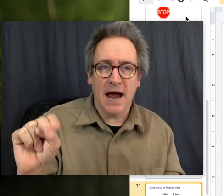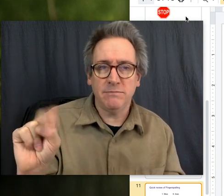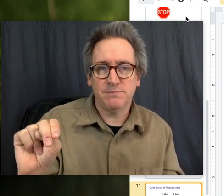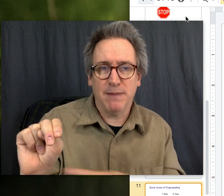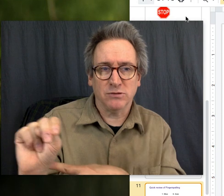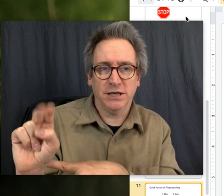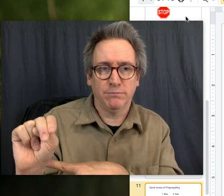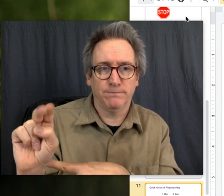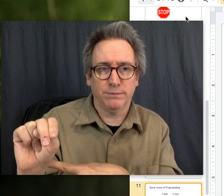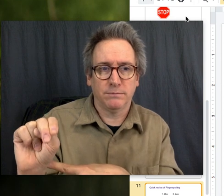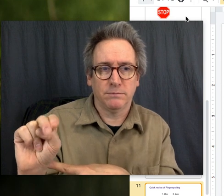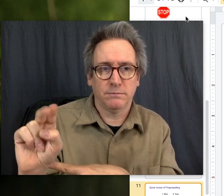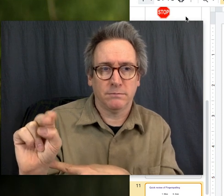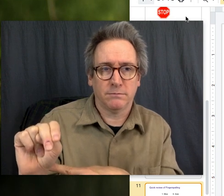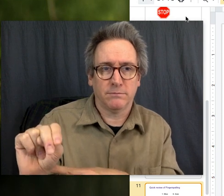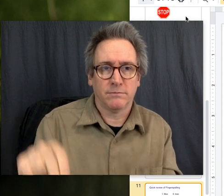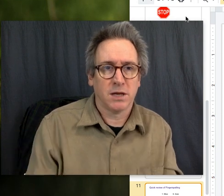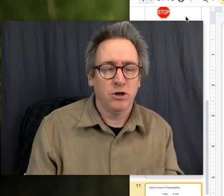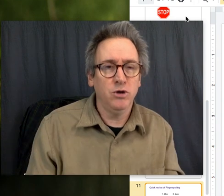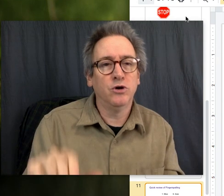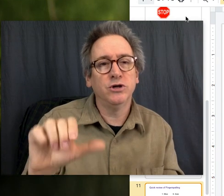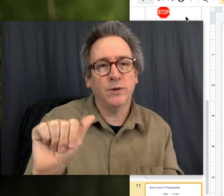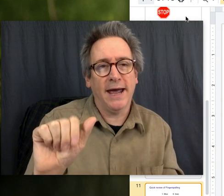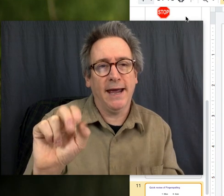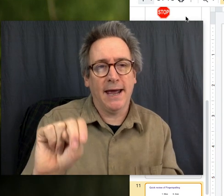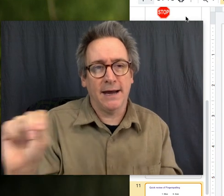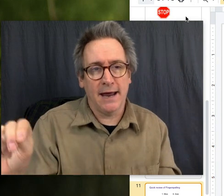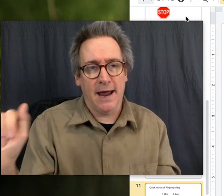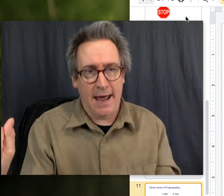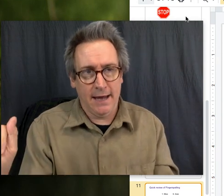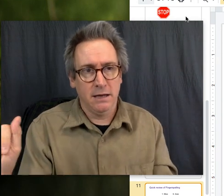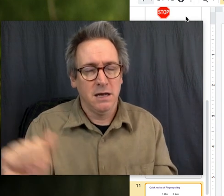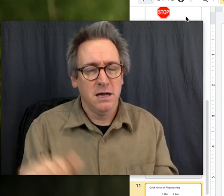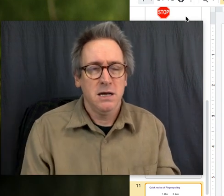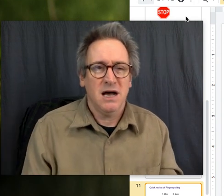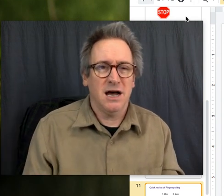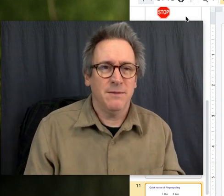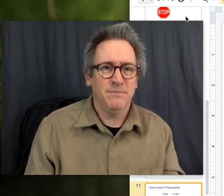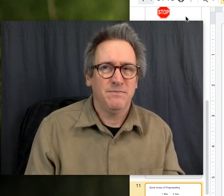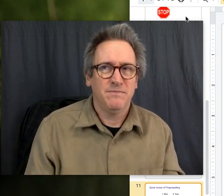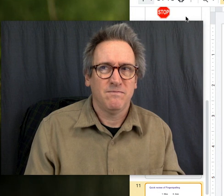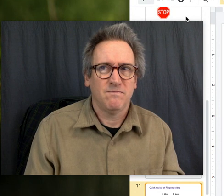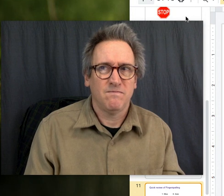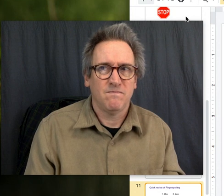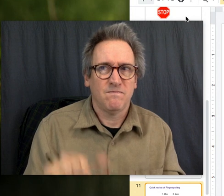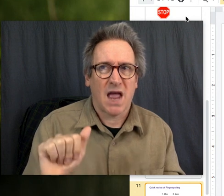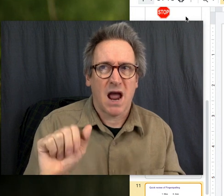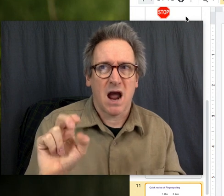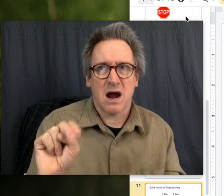And I'm just bouncing. You could do A-N-N-A.